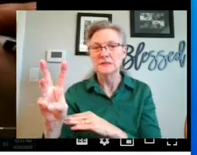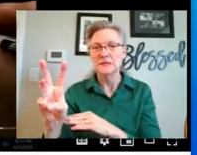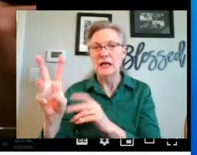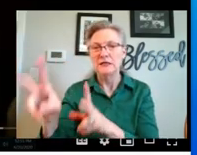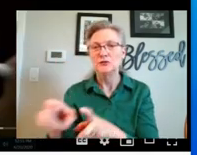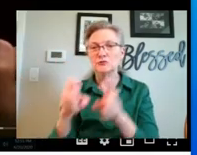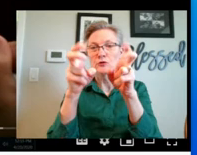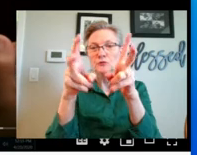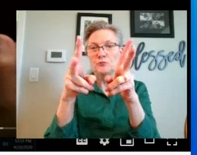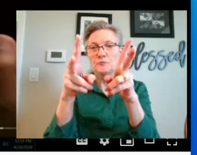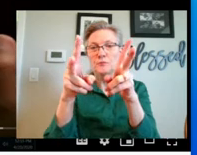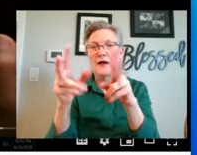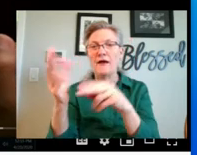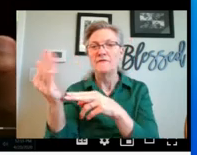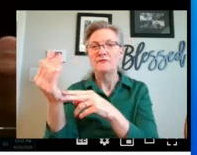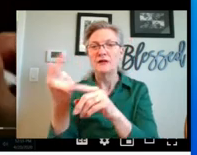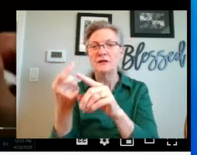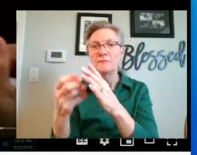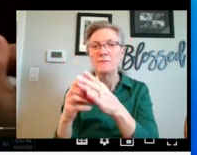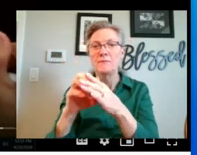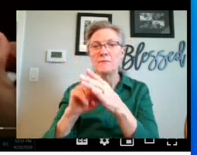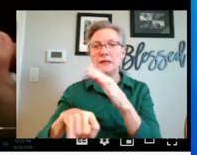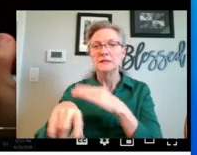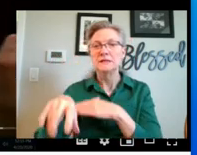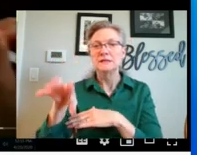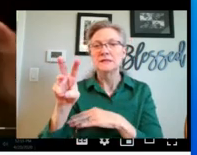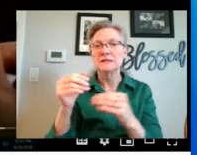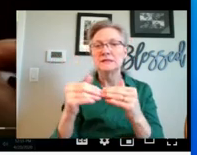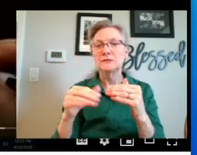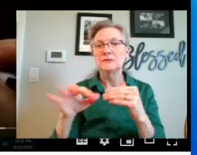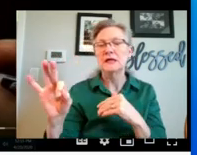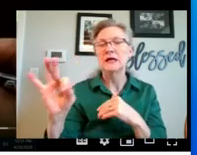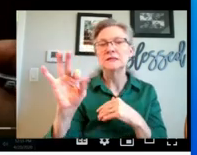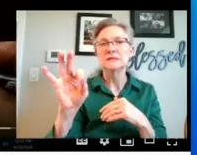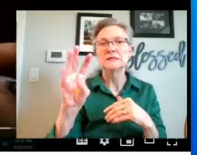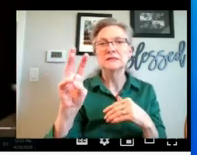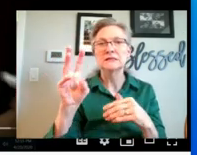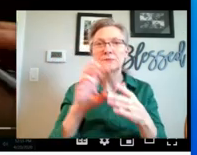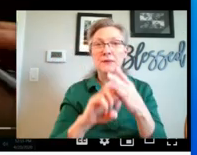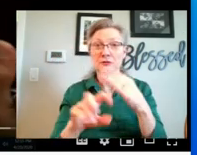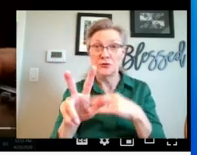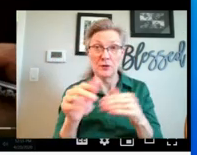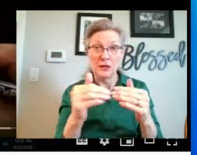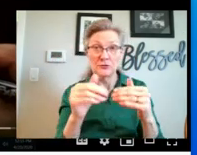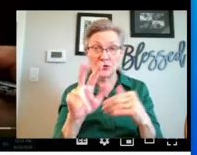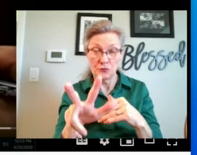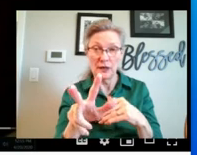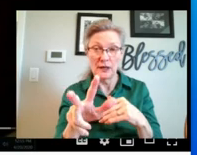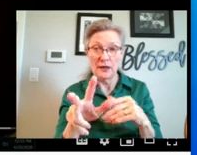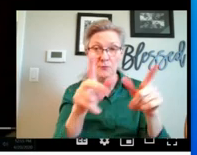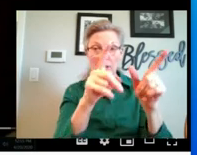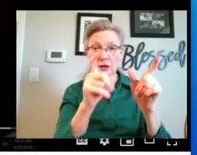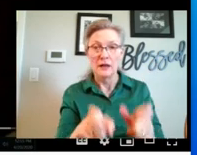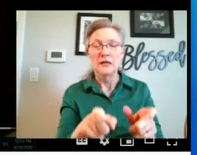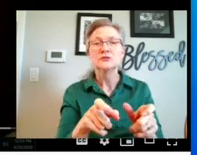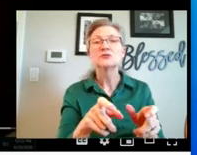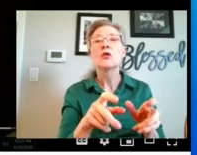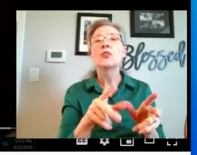regroup. 15 minus 6 is 9. 6 minus 3 is 3, and I'll bring down that last 3, so I